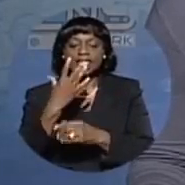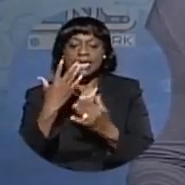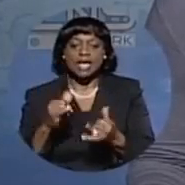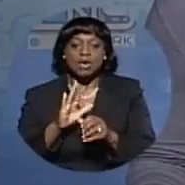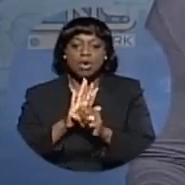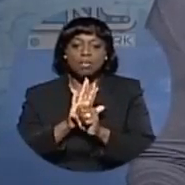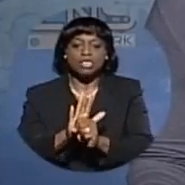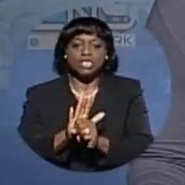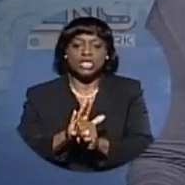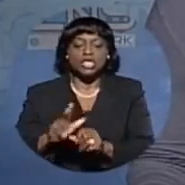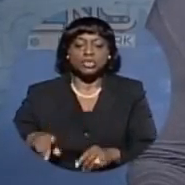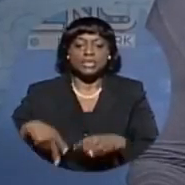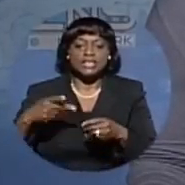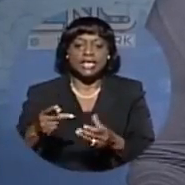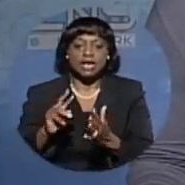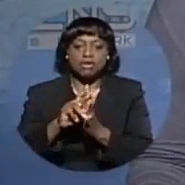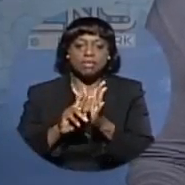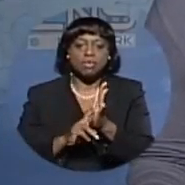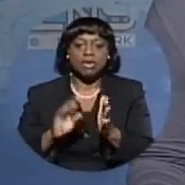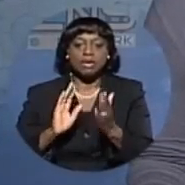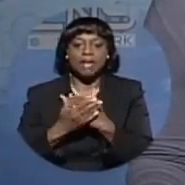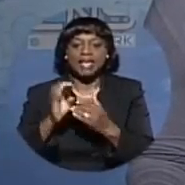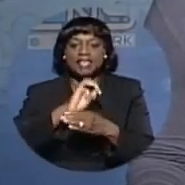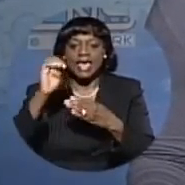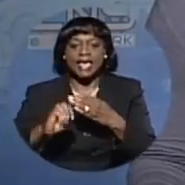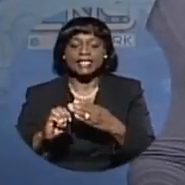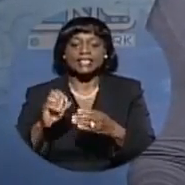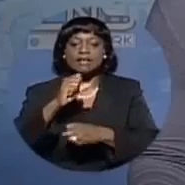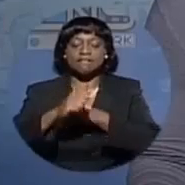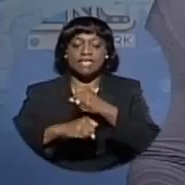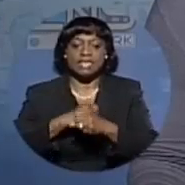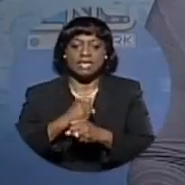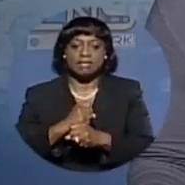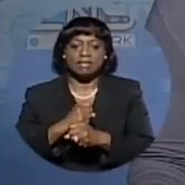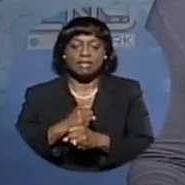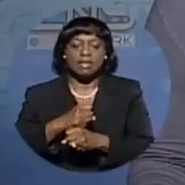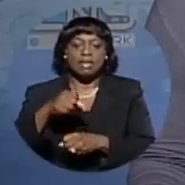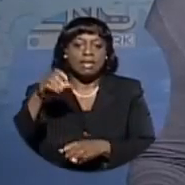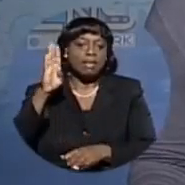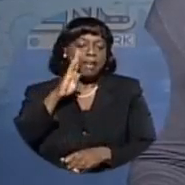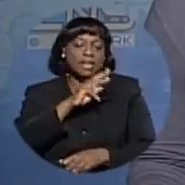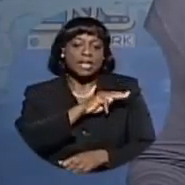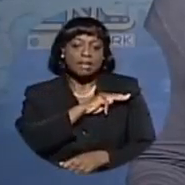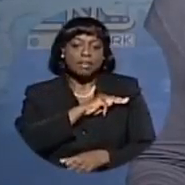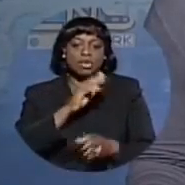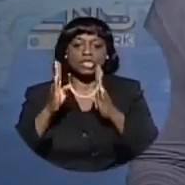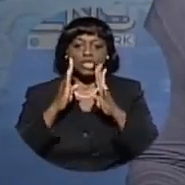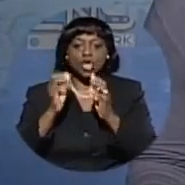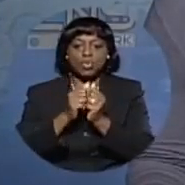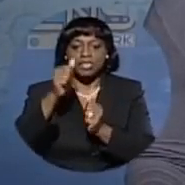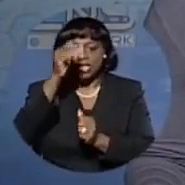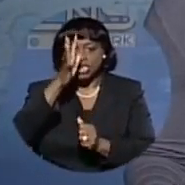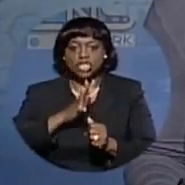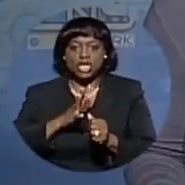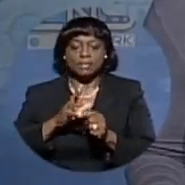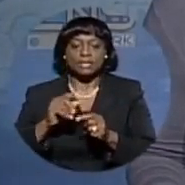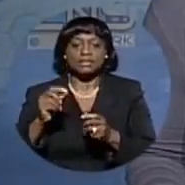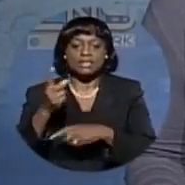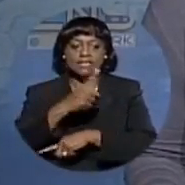to present a report by the end of the year. Betty Thompson-Moss sat down with the commission's chairman today to get an overview of the process.